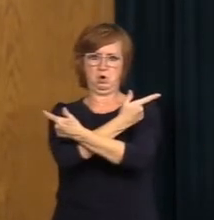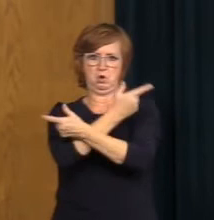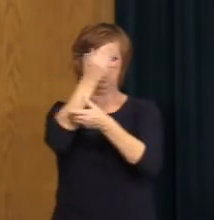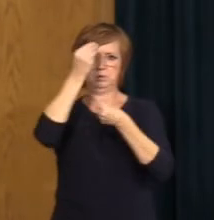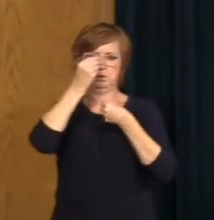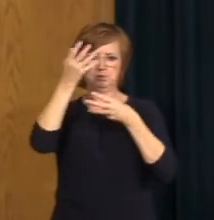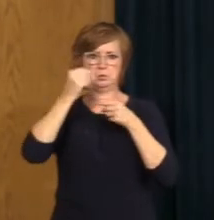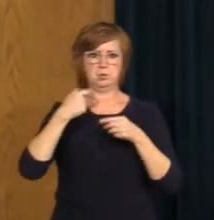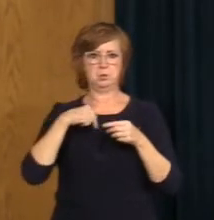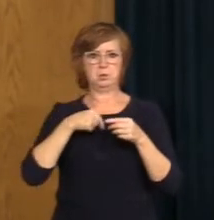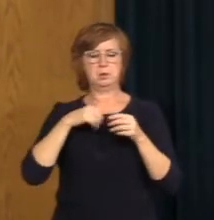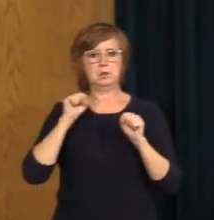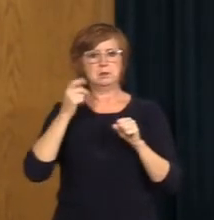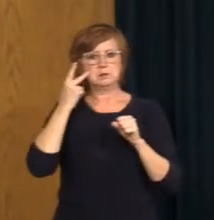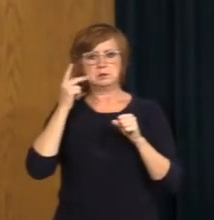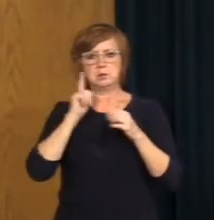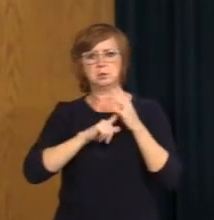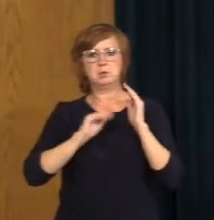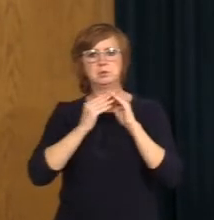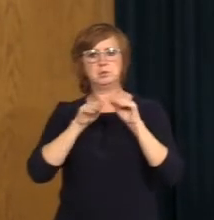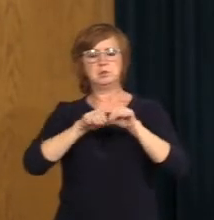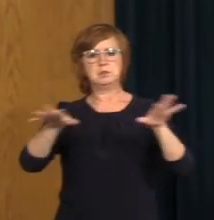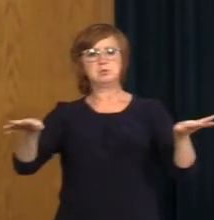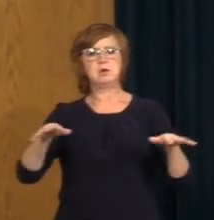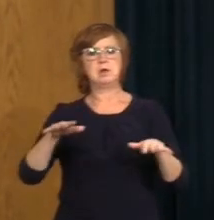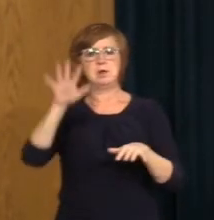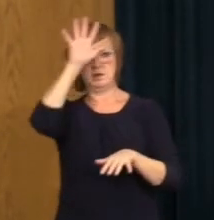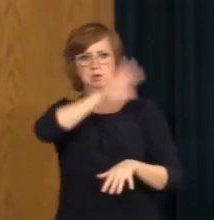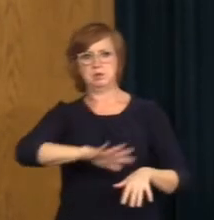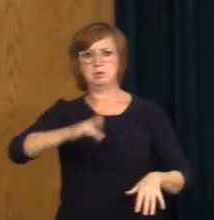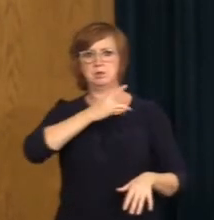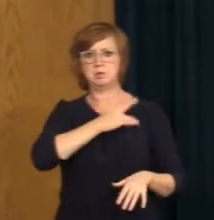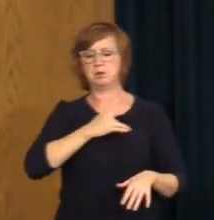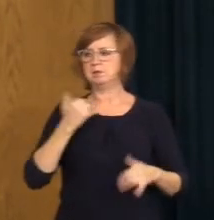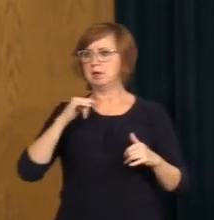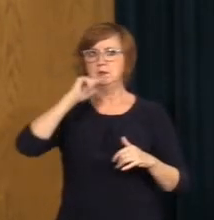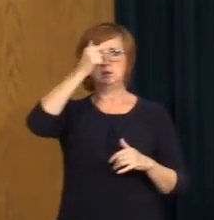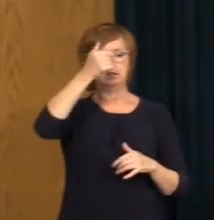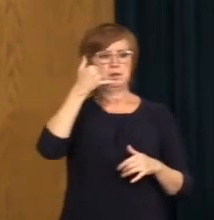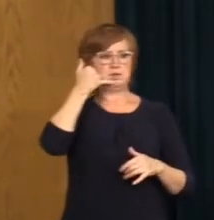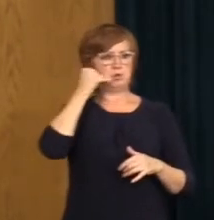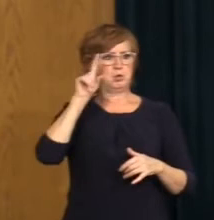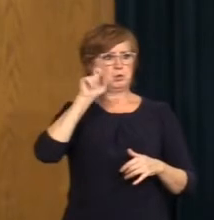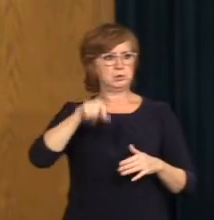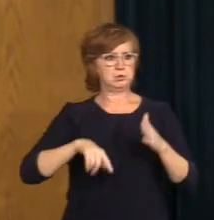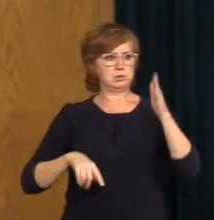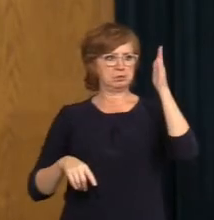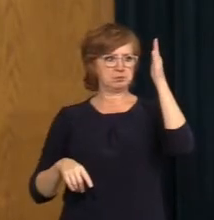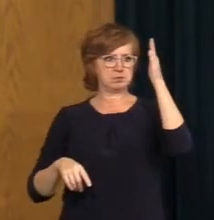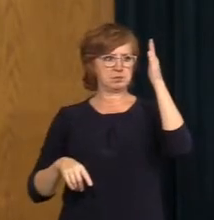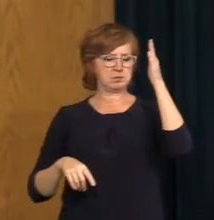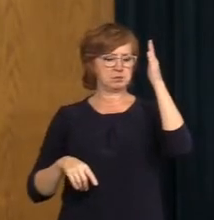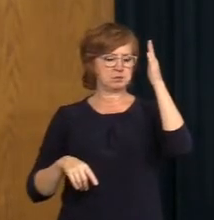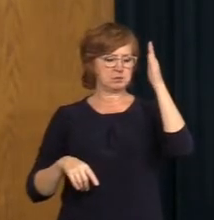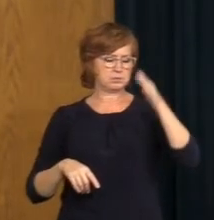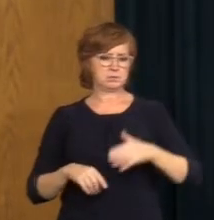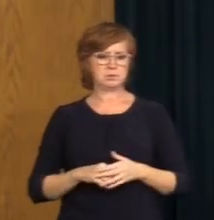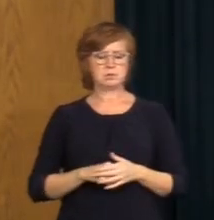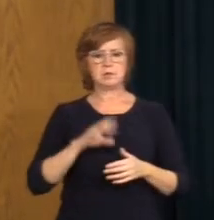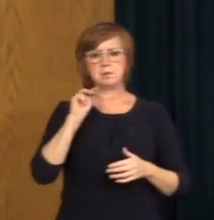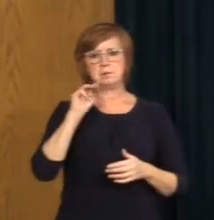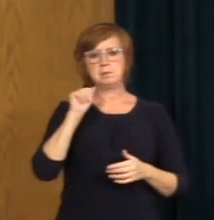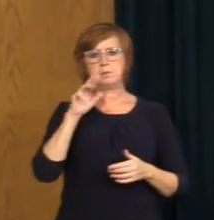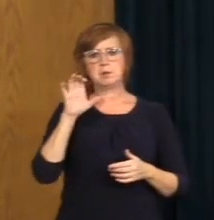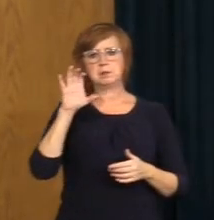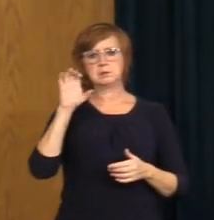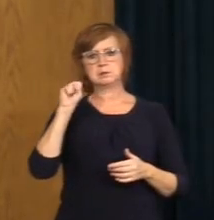throughout Saskatchewan. Thank you, Doctor. We'll switch to the phone now quickly. Do we have a caller on the line? We have Mark